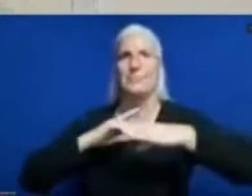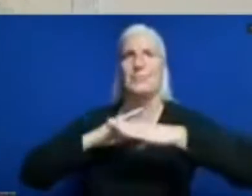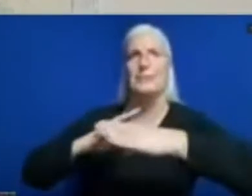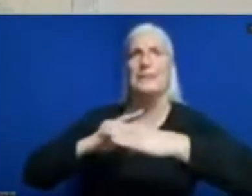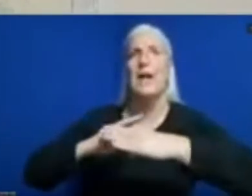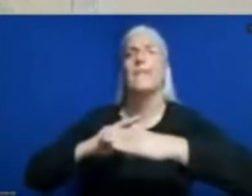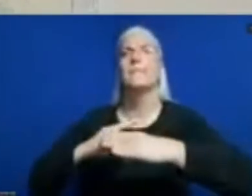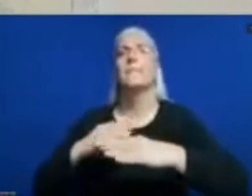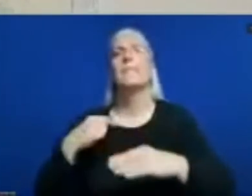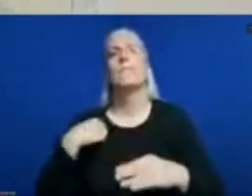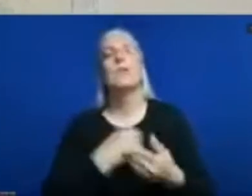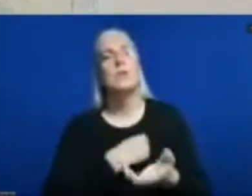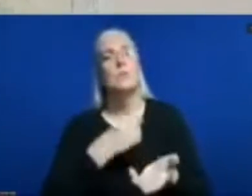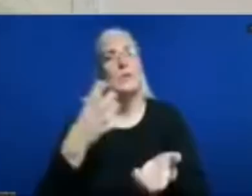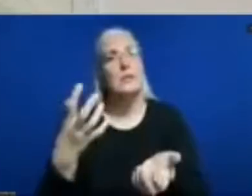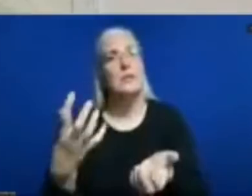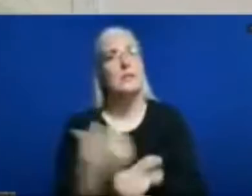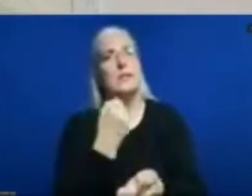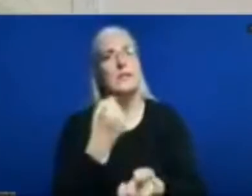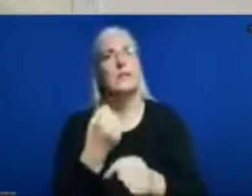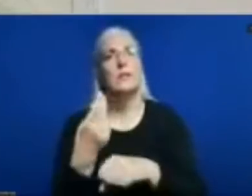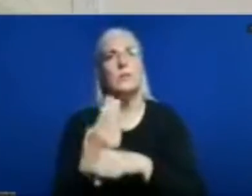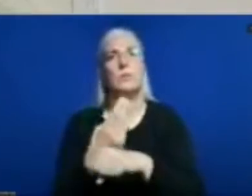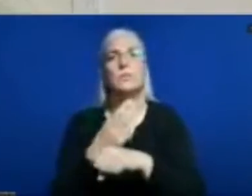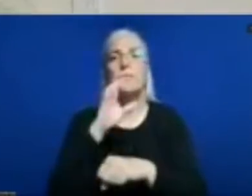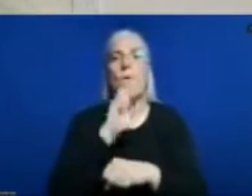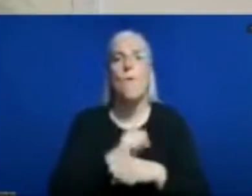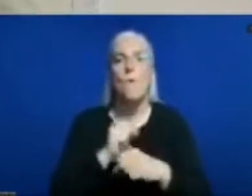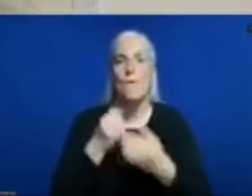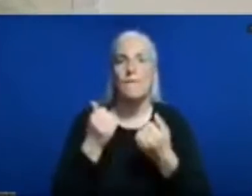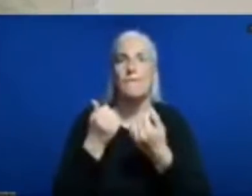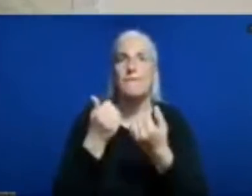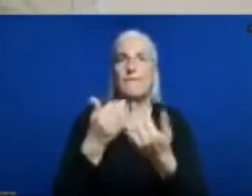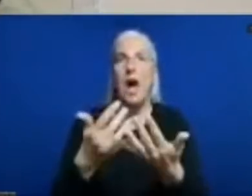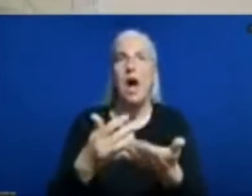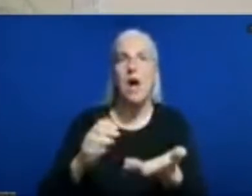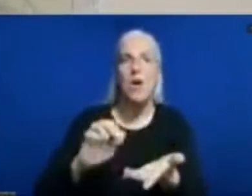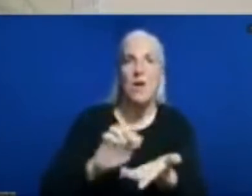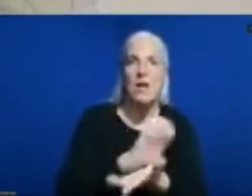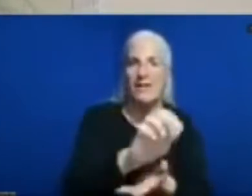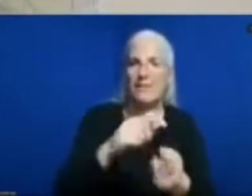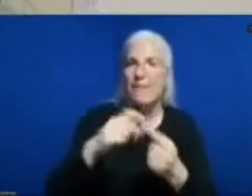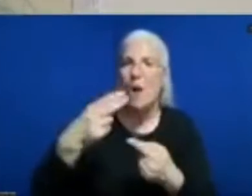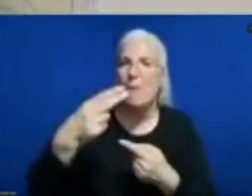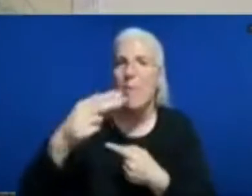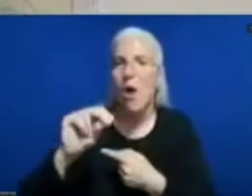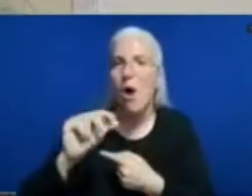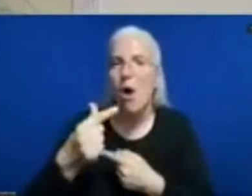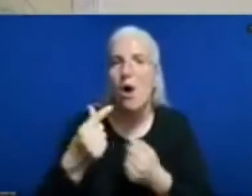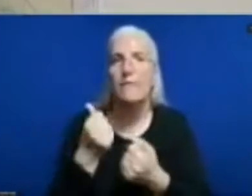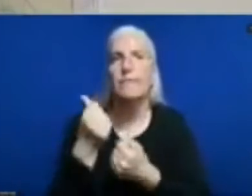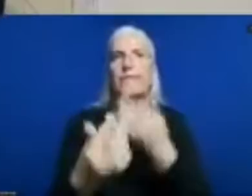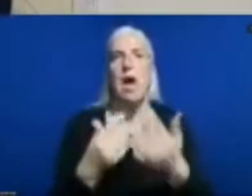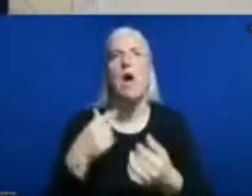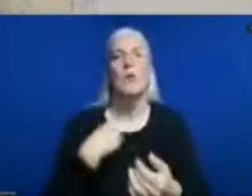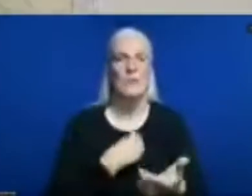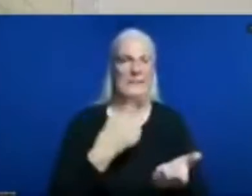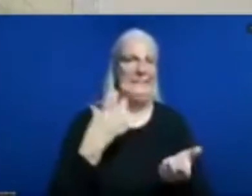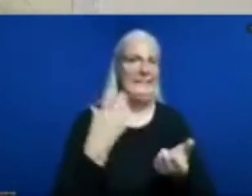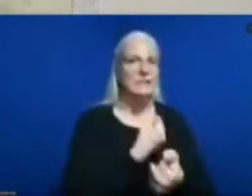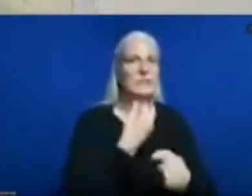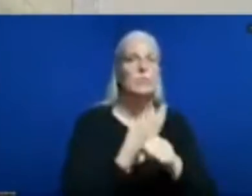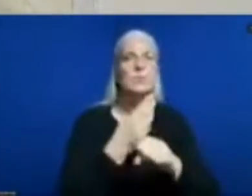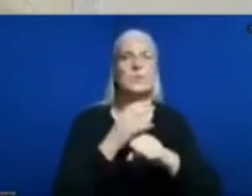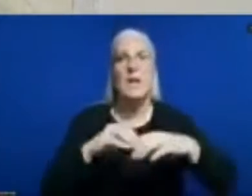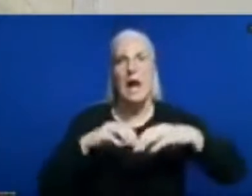the hog fire a year ago, which this team happened to be managing. So very familiar with that area,